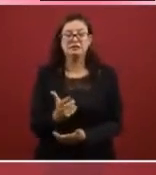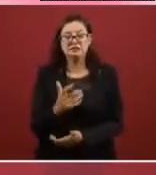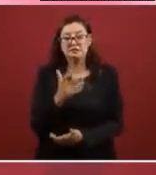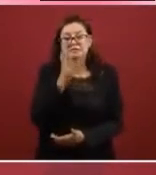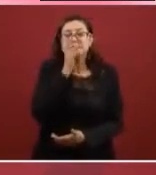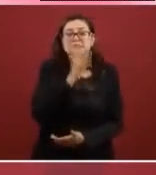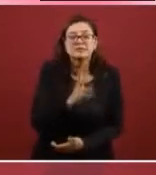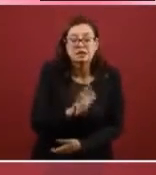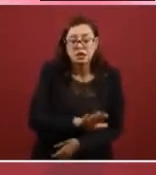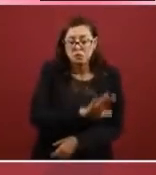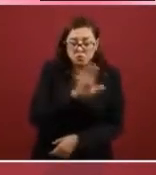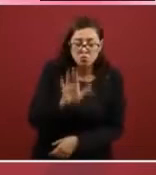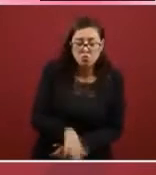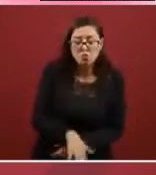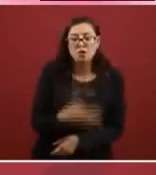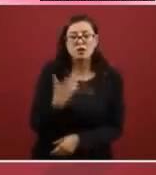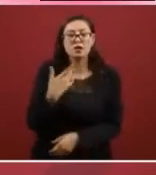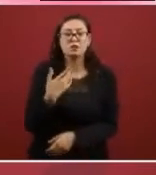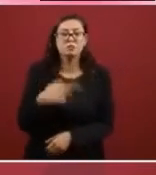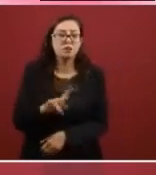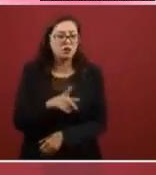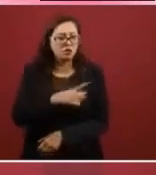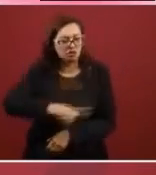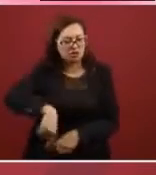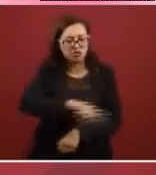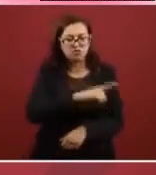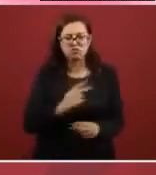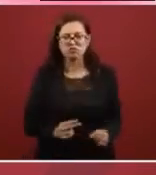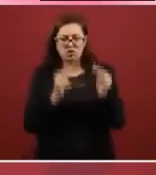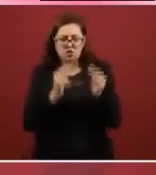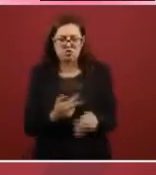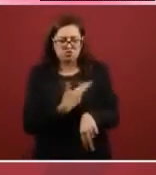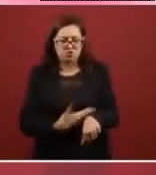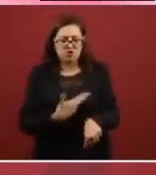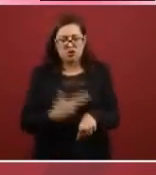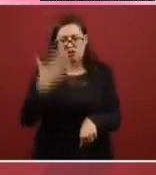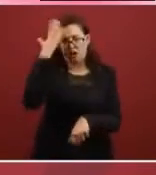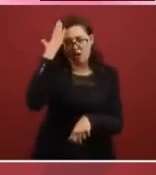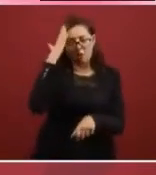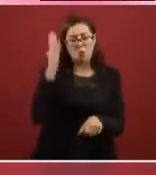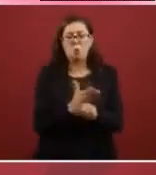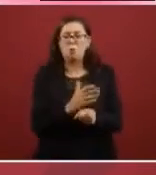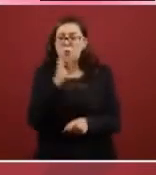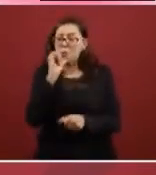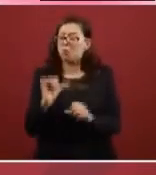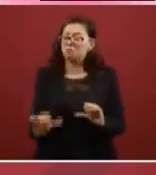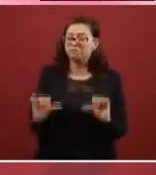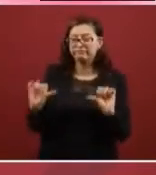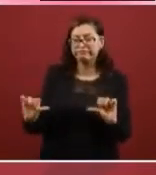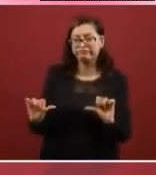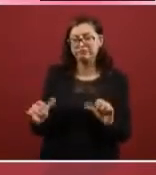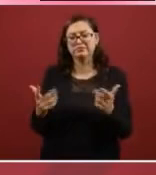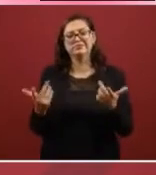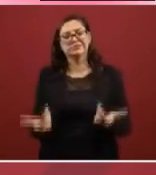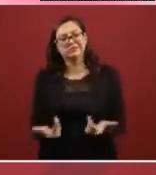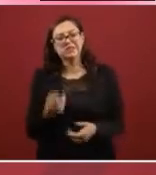lose their lives, and there's nothing to deal with the people that are dealing, doing it.